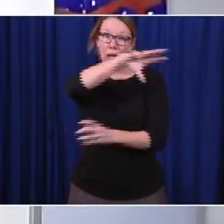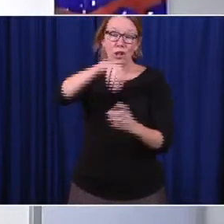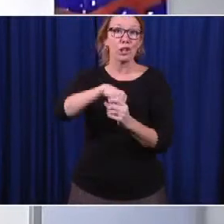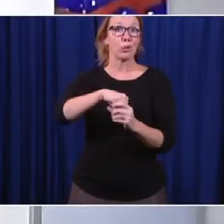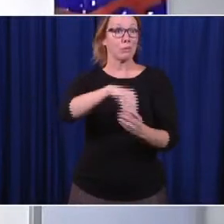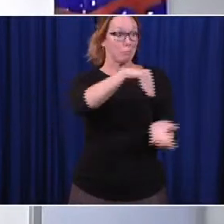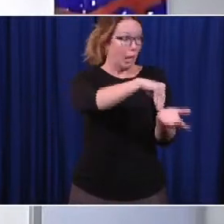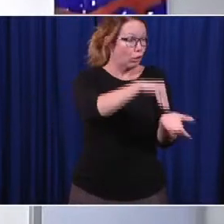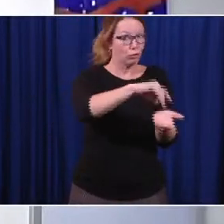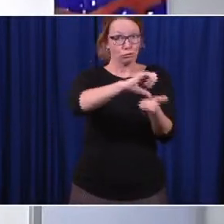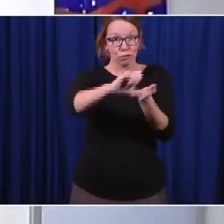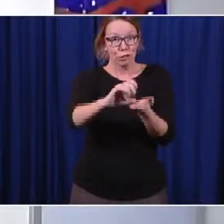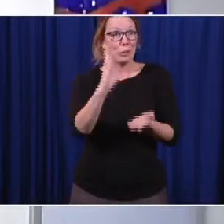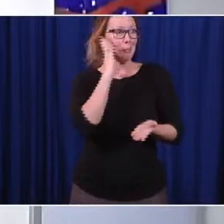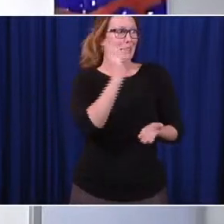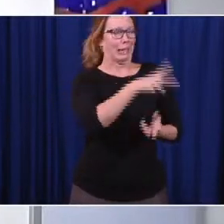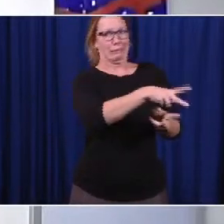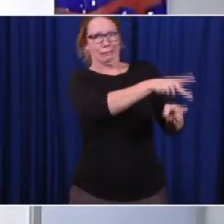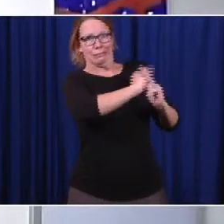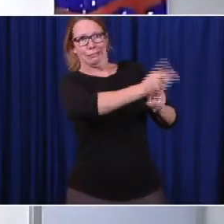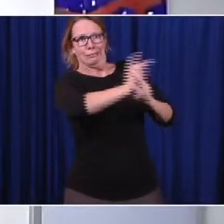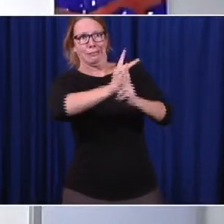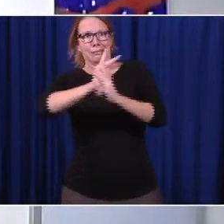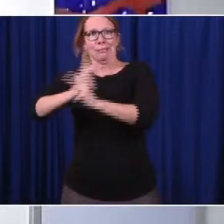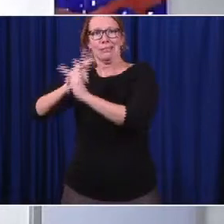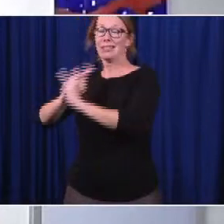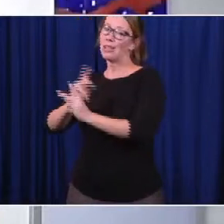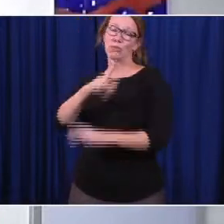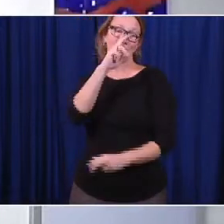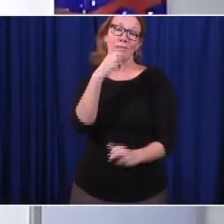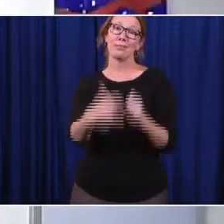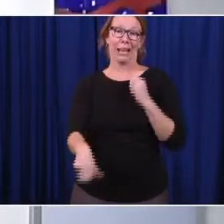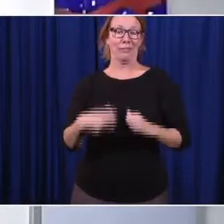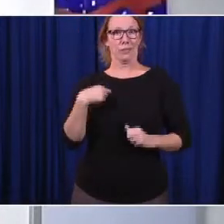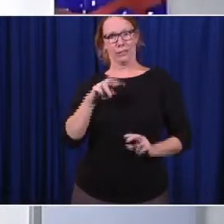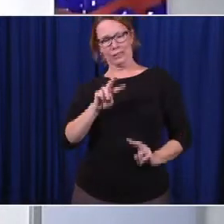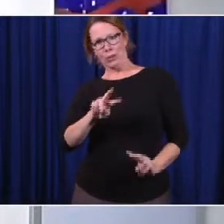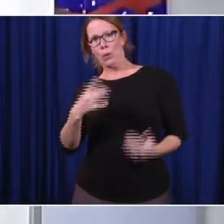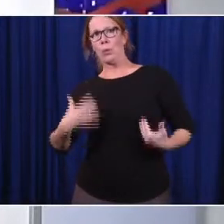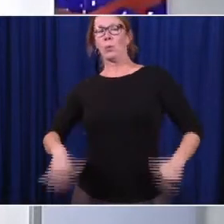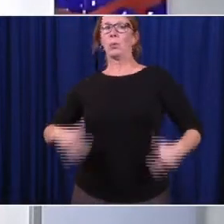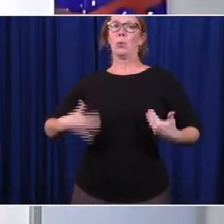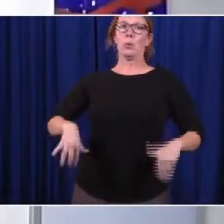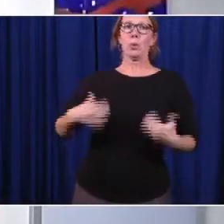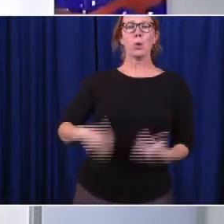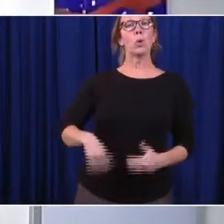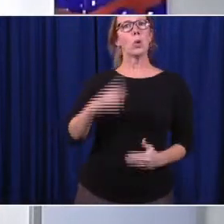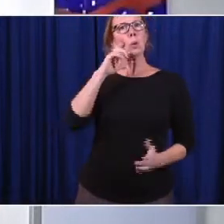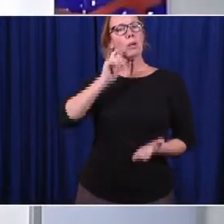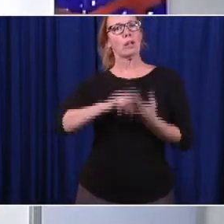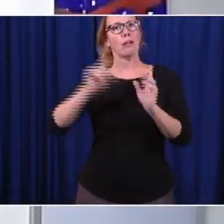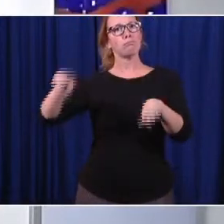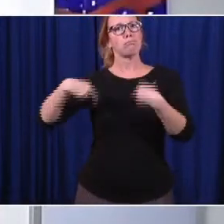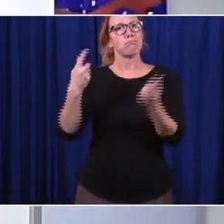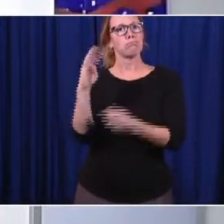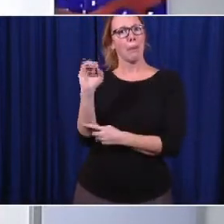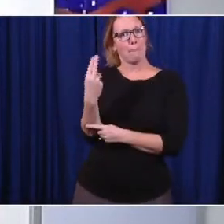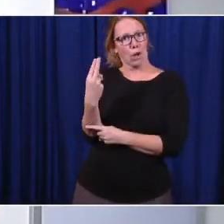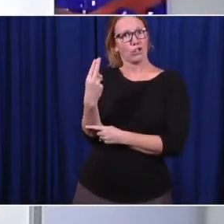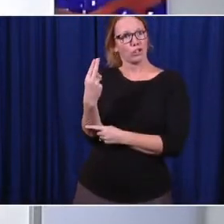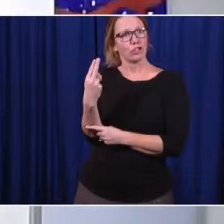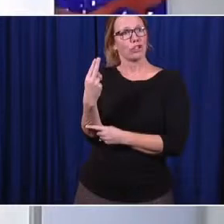beds. It's really a hard thing to watch. Something that we've noticed since March is that how quickly these